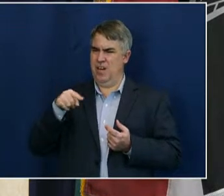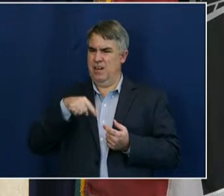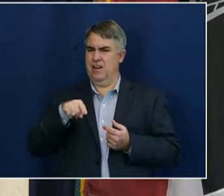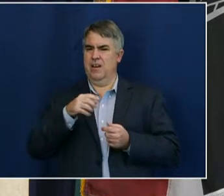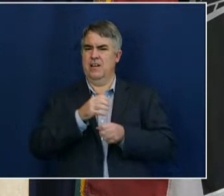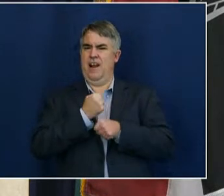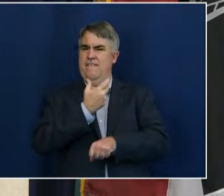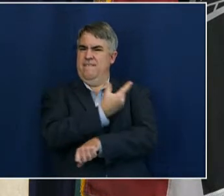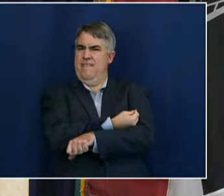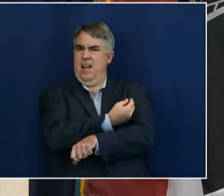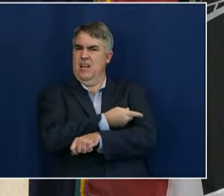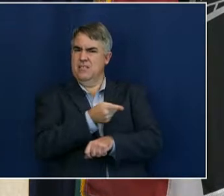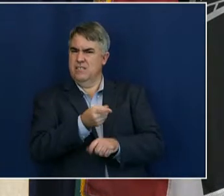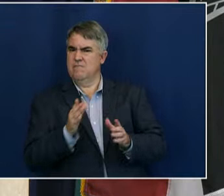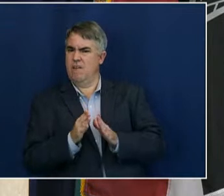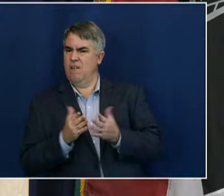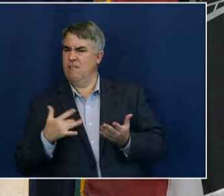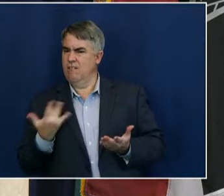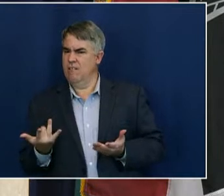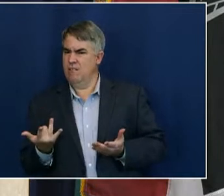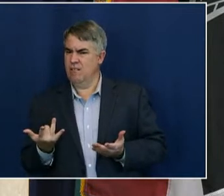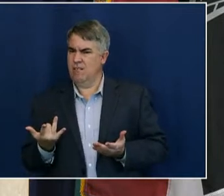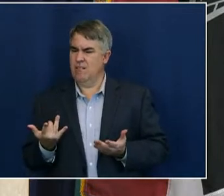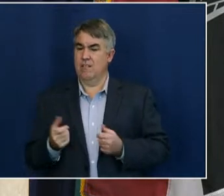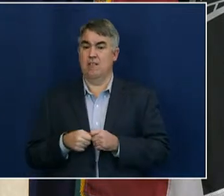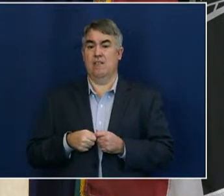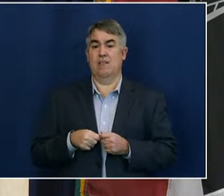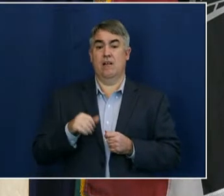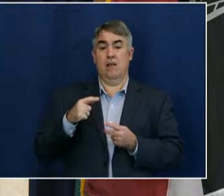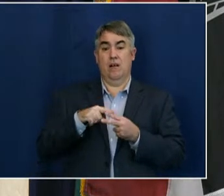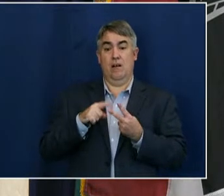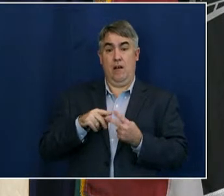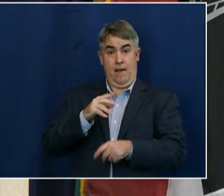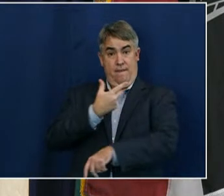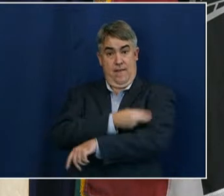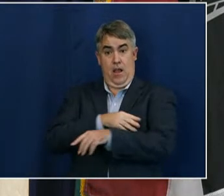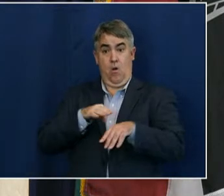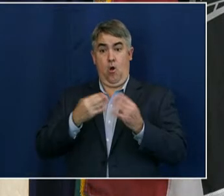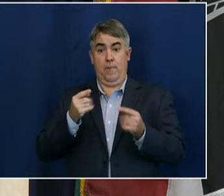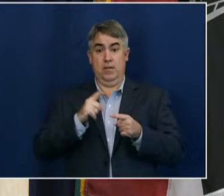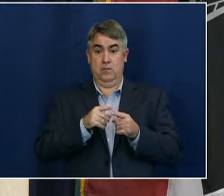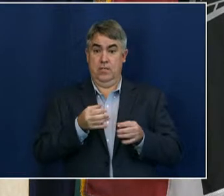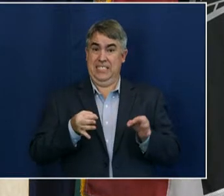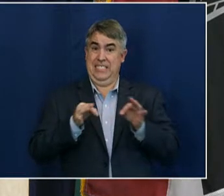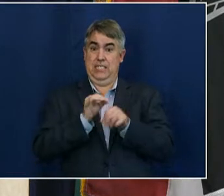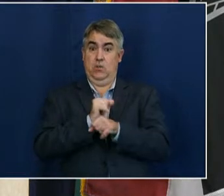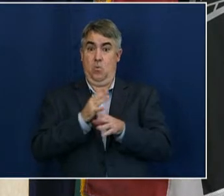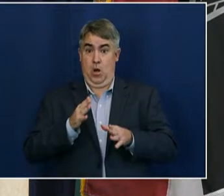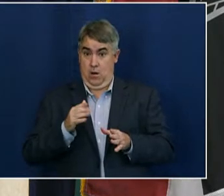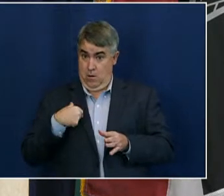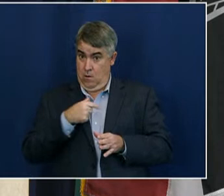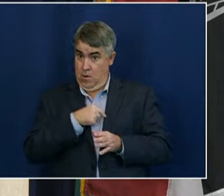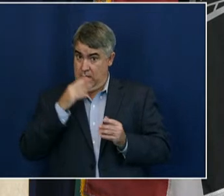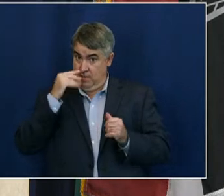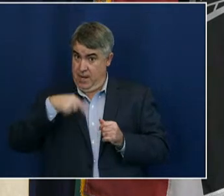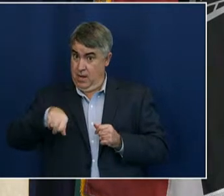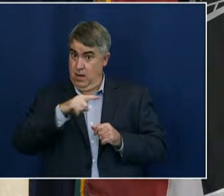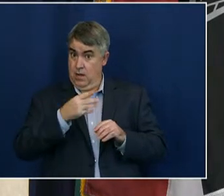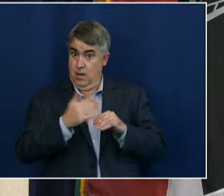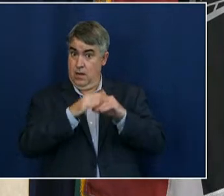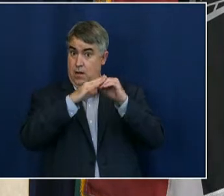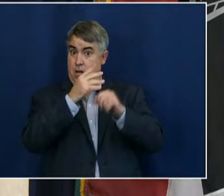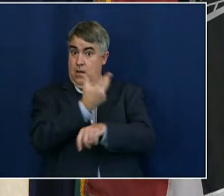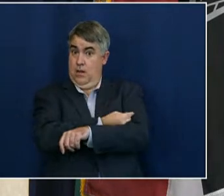we expect numbers to flip once vaccination opens up to essential workers? And what is the county doing